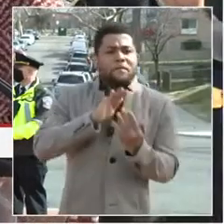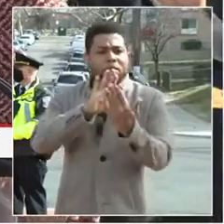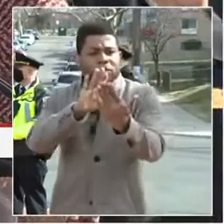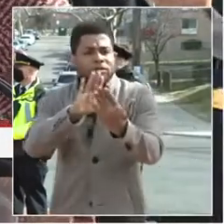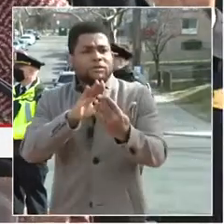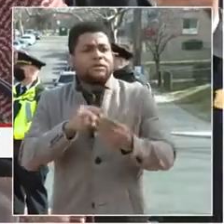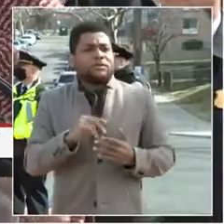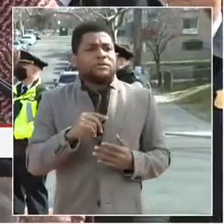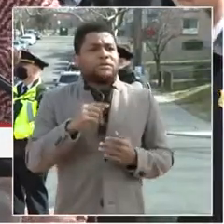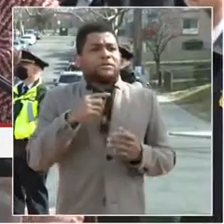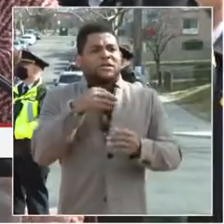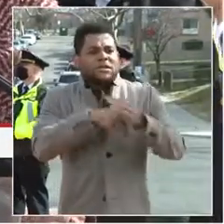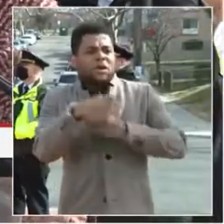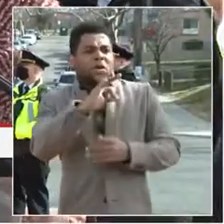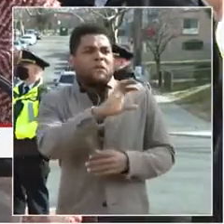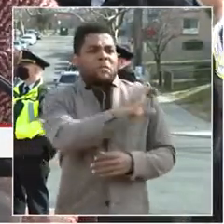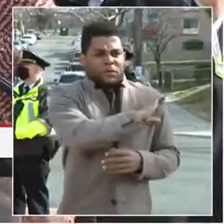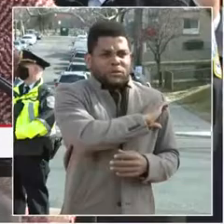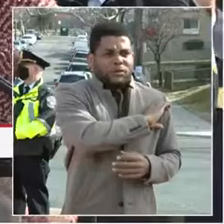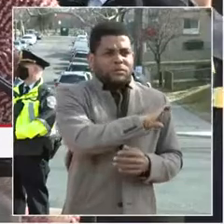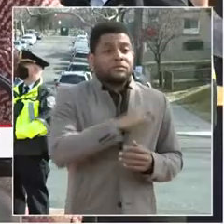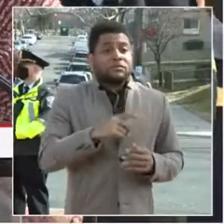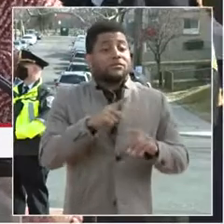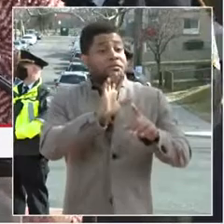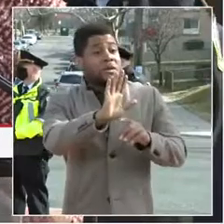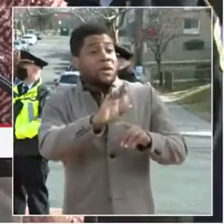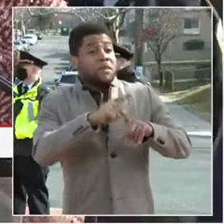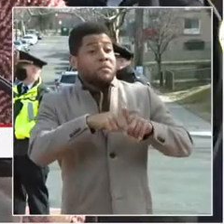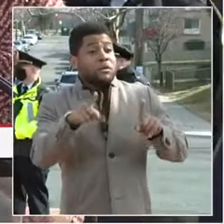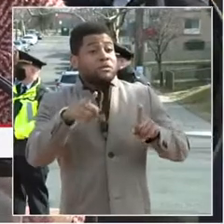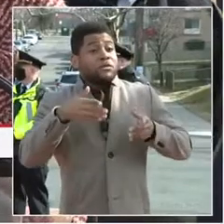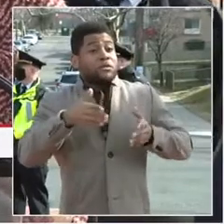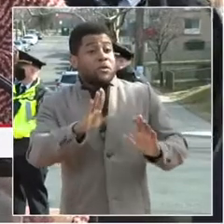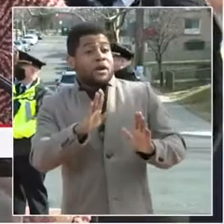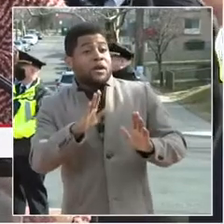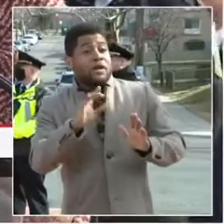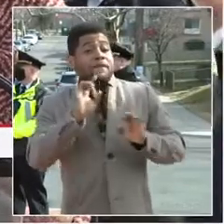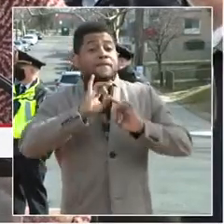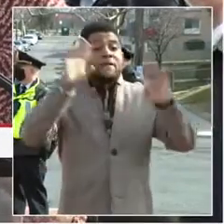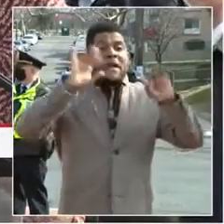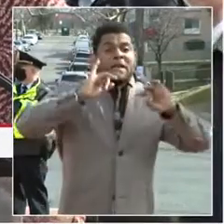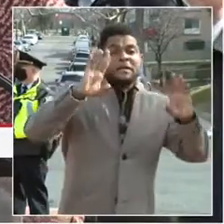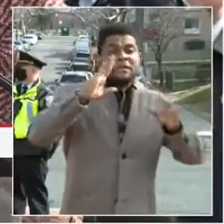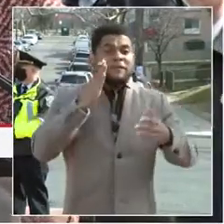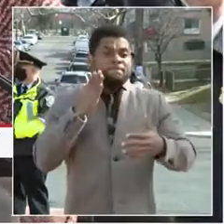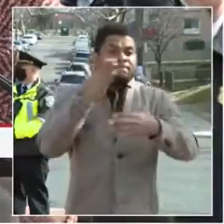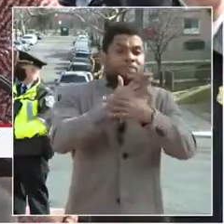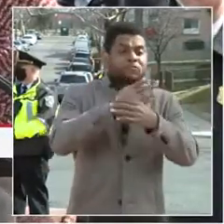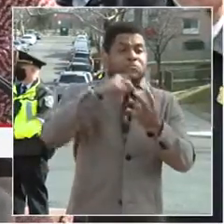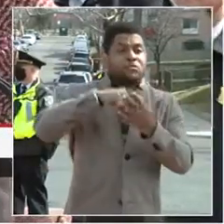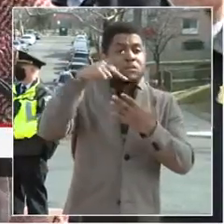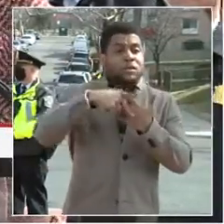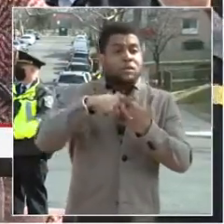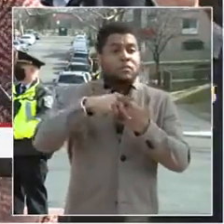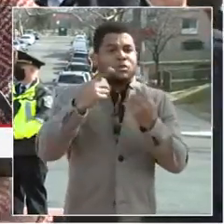as Linda comes up, the way all of the violence interruption programs work and the Cure the